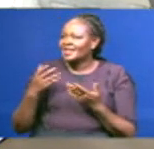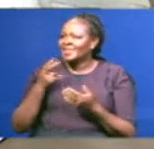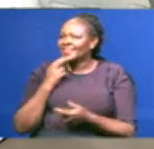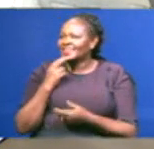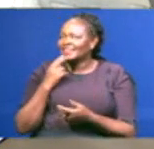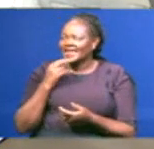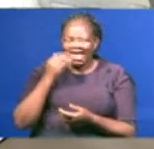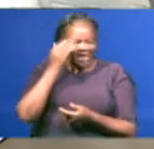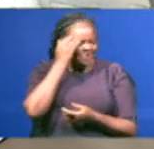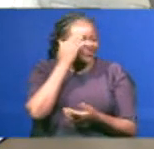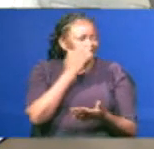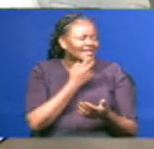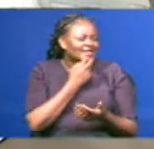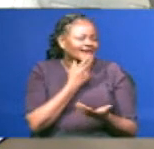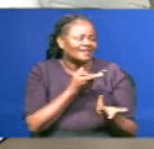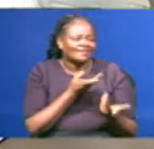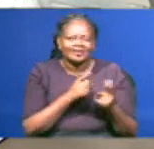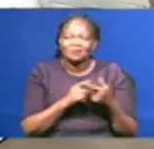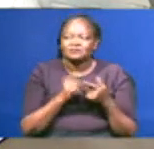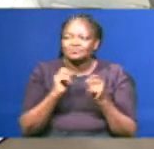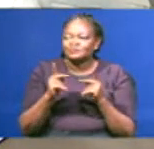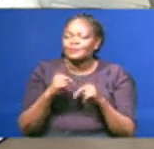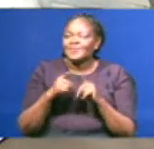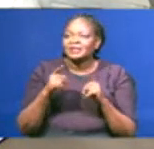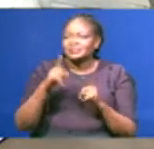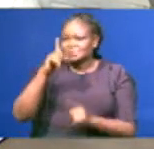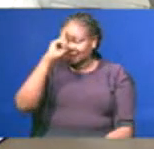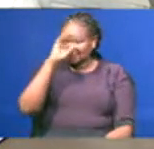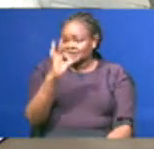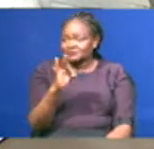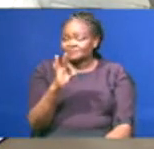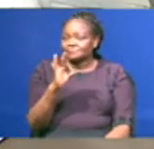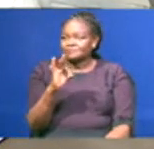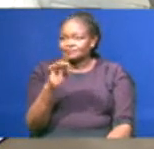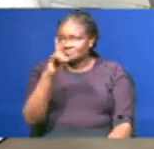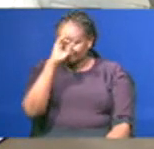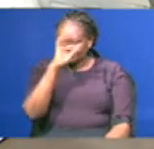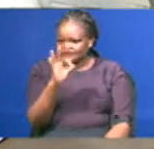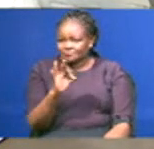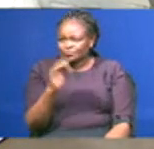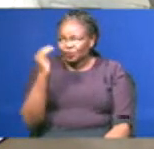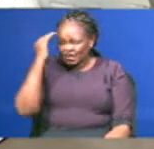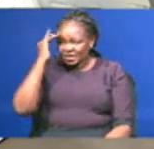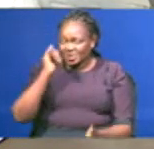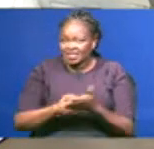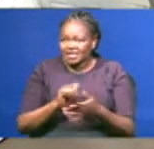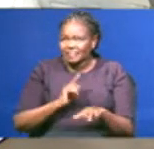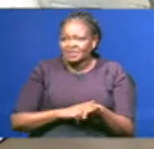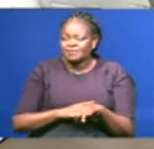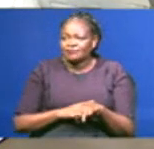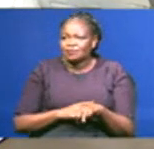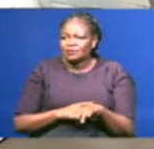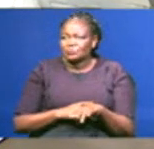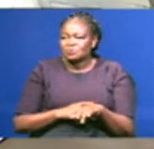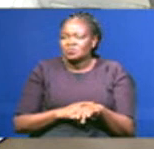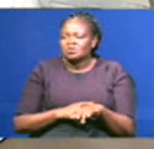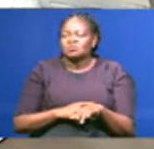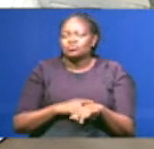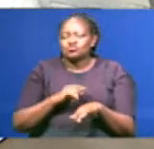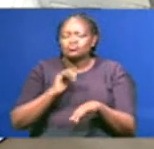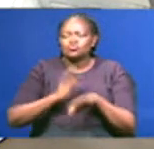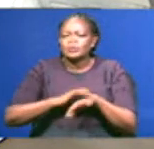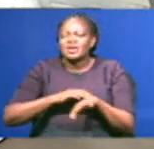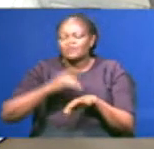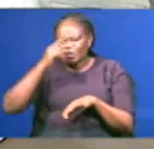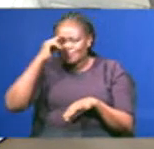anxiety. Yes. And all those things. But on a serious note, productivity, you know? On a serious note, do you think it's timely for government to go that direction where now they're telling